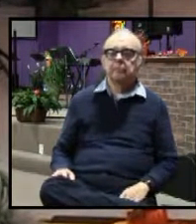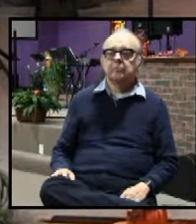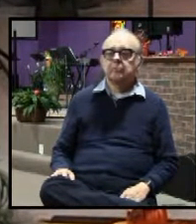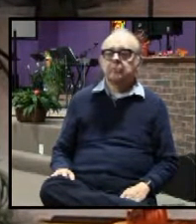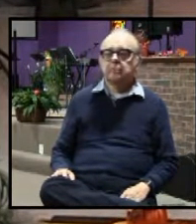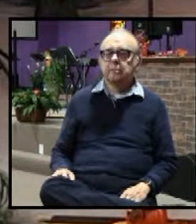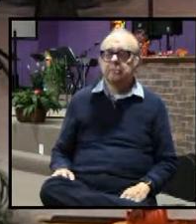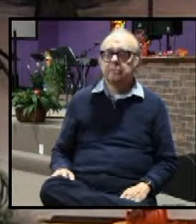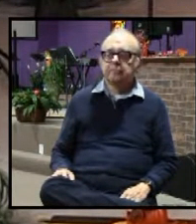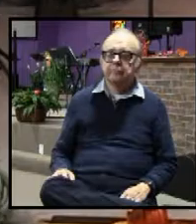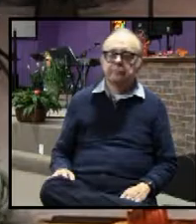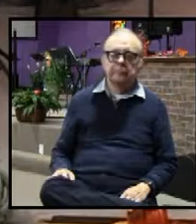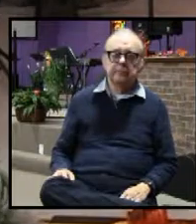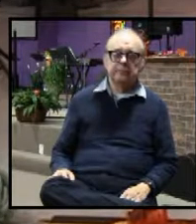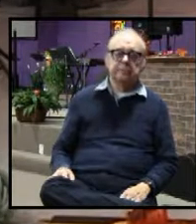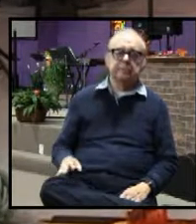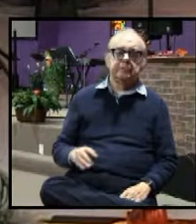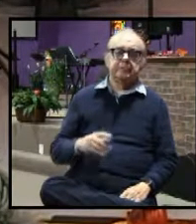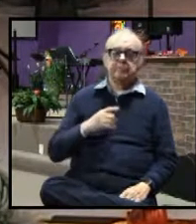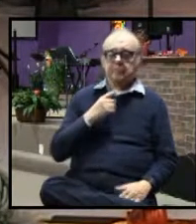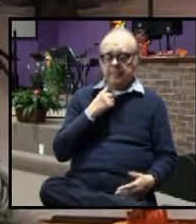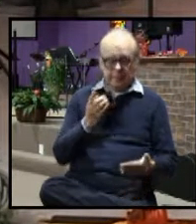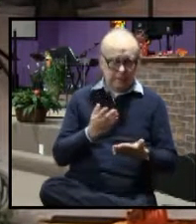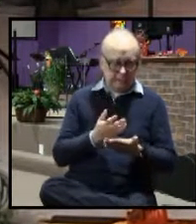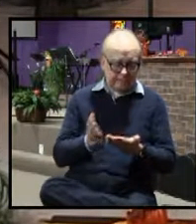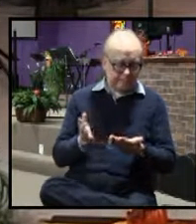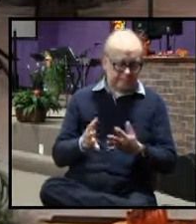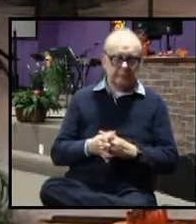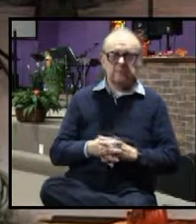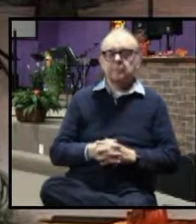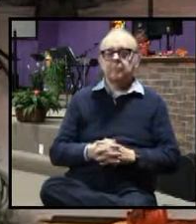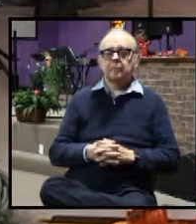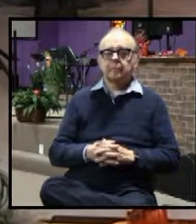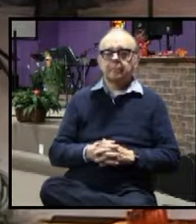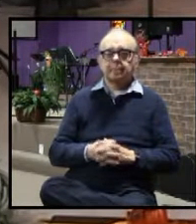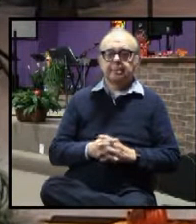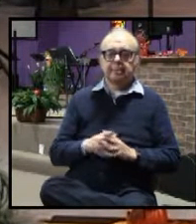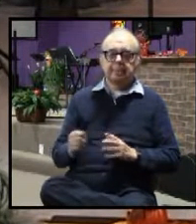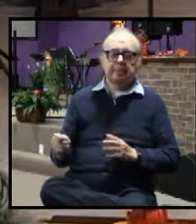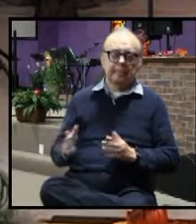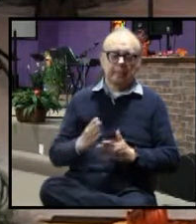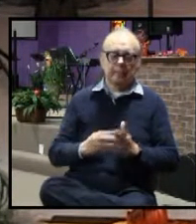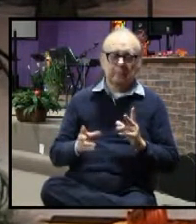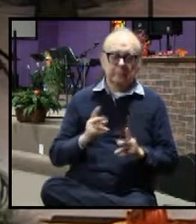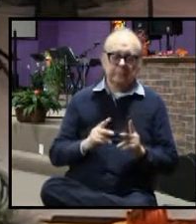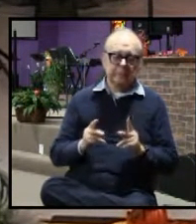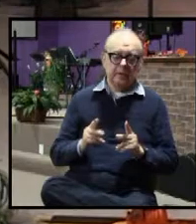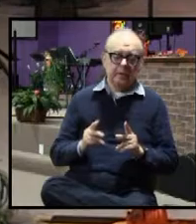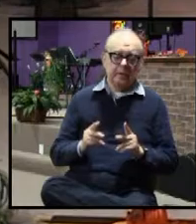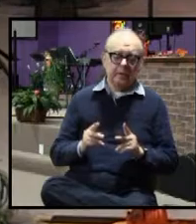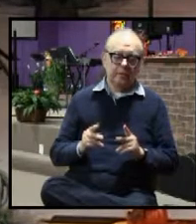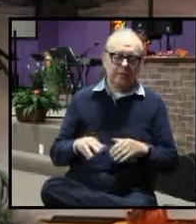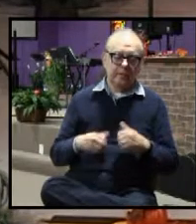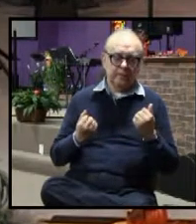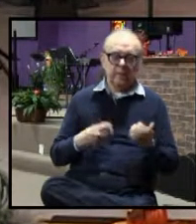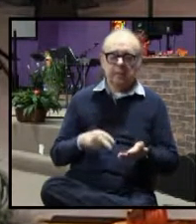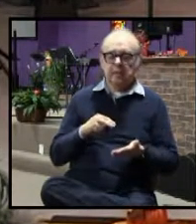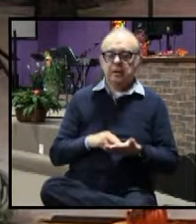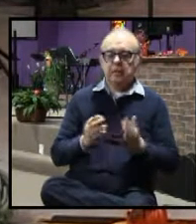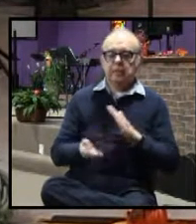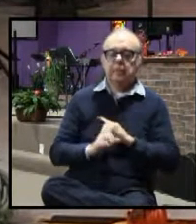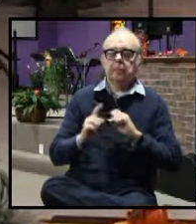But let me say this to you. There are some of you that maybe you're just existing. You